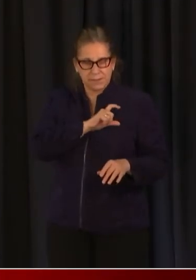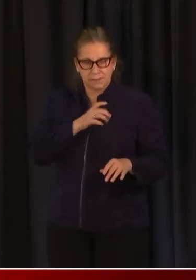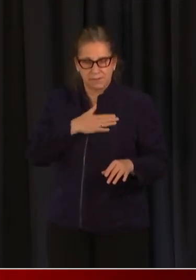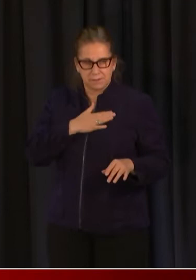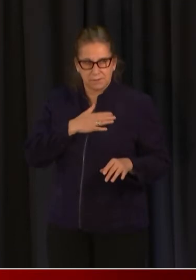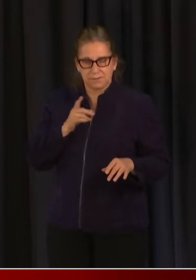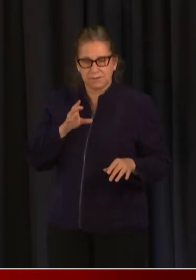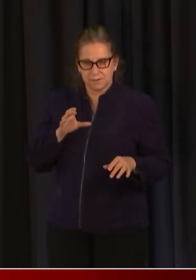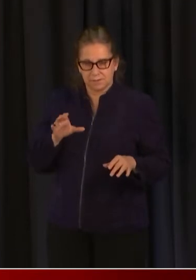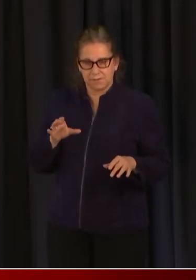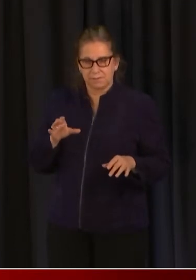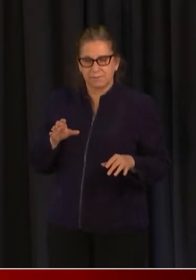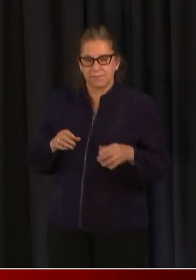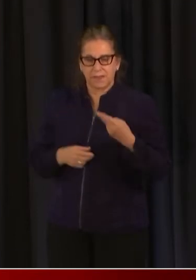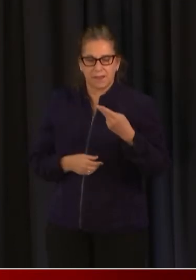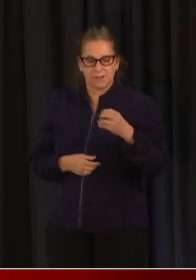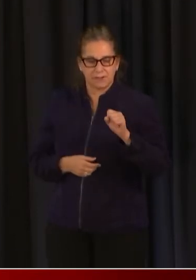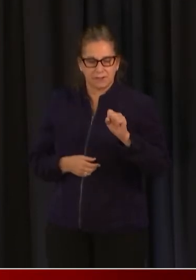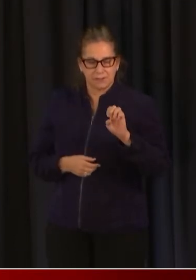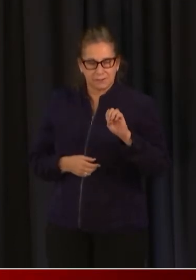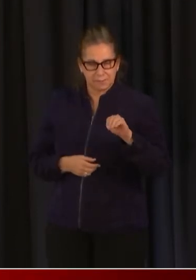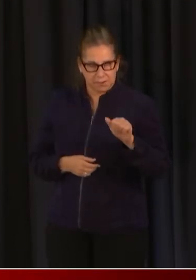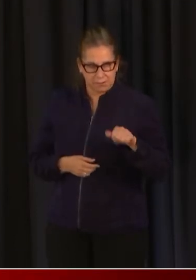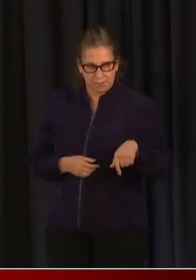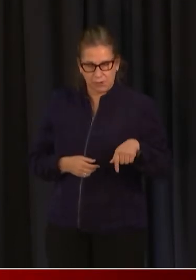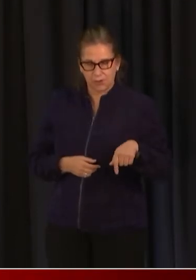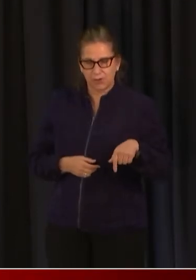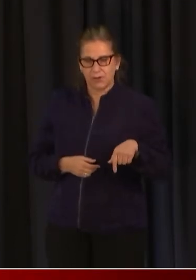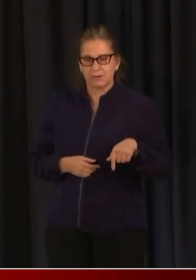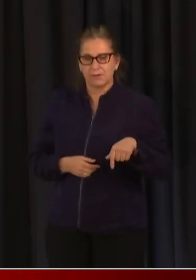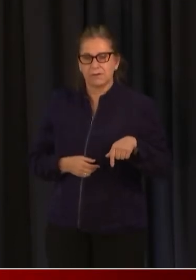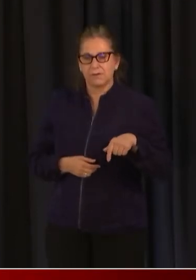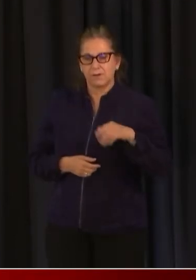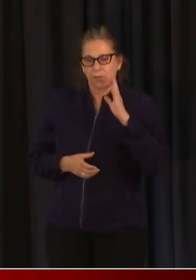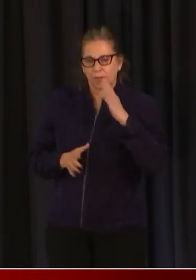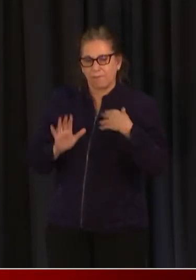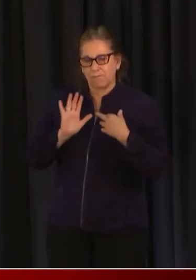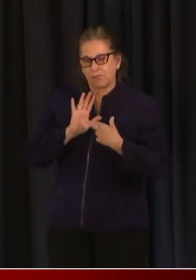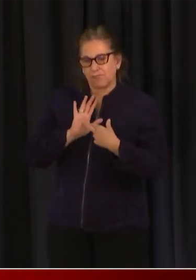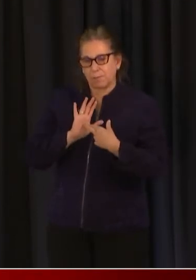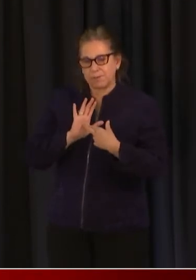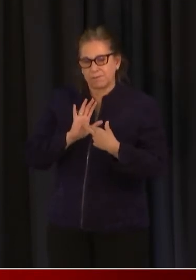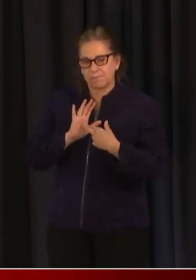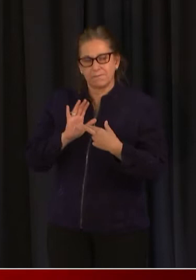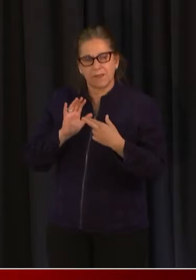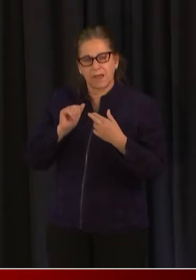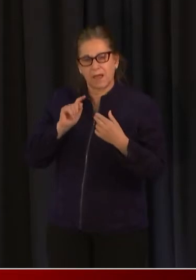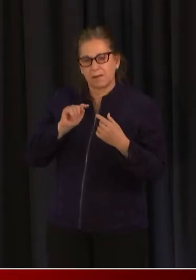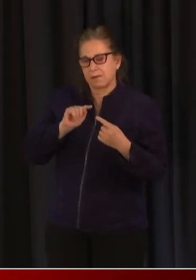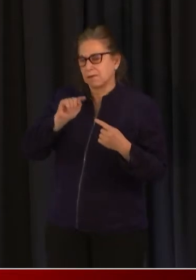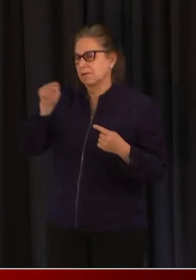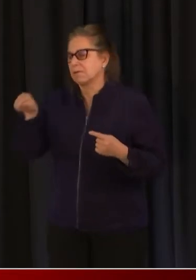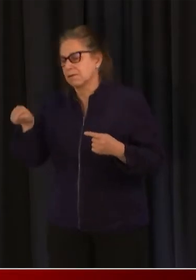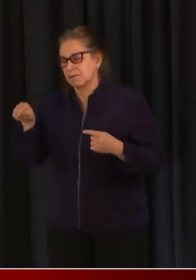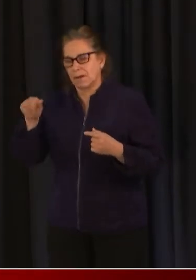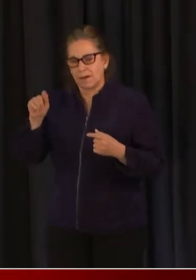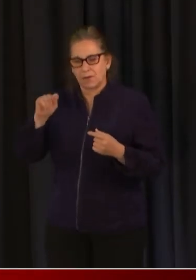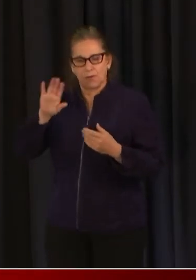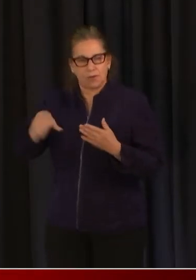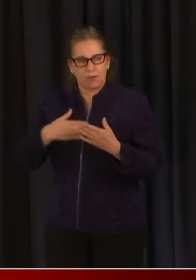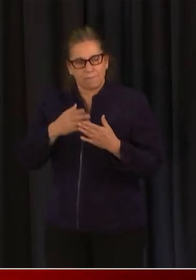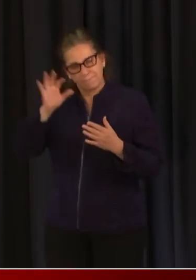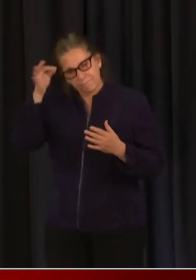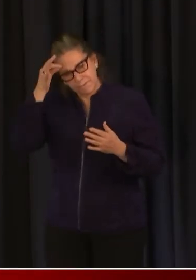will also be activated. The district will have representatives at all the federal operations